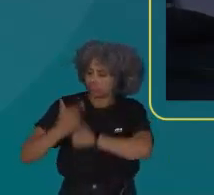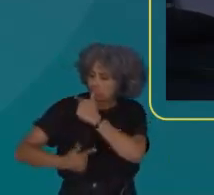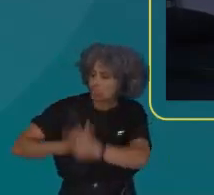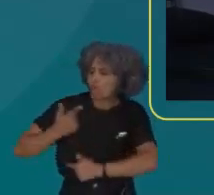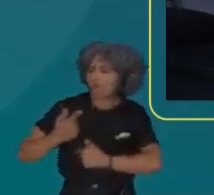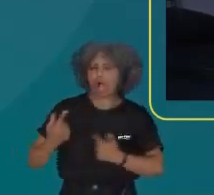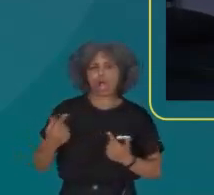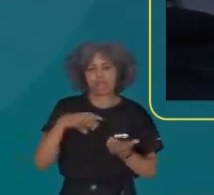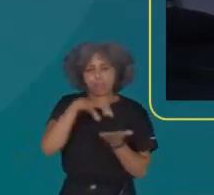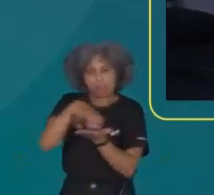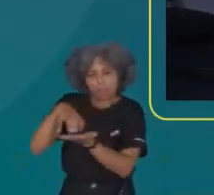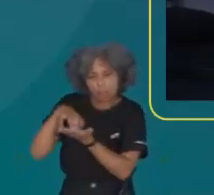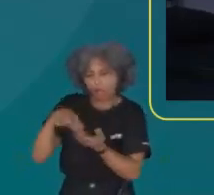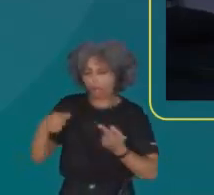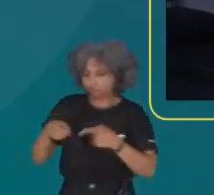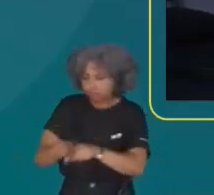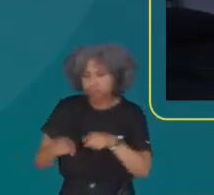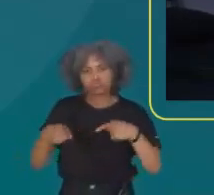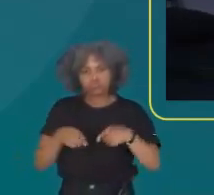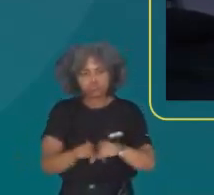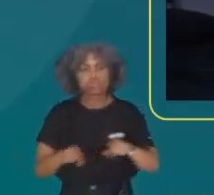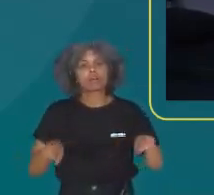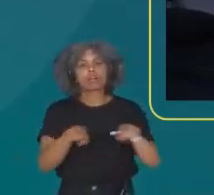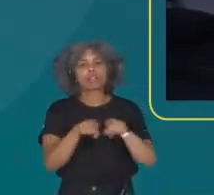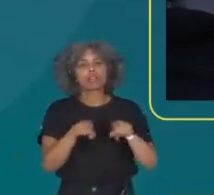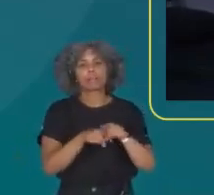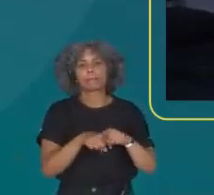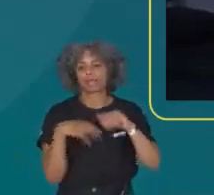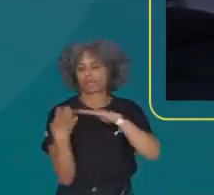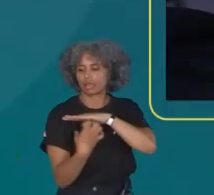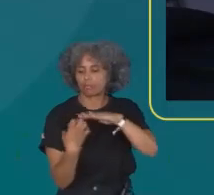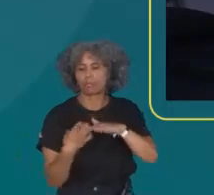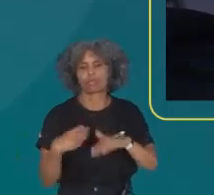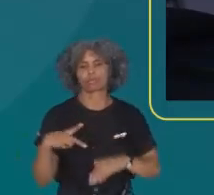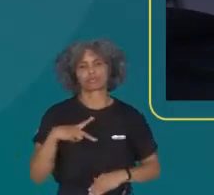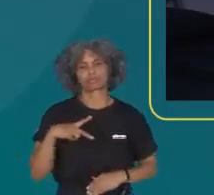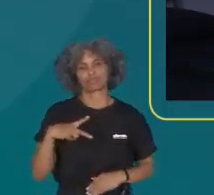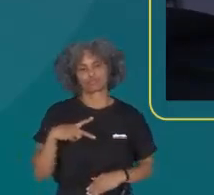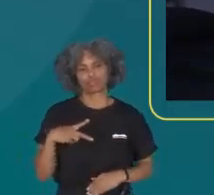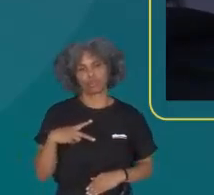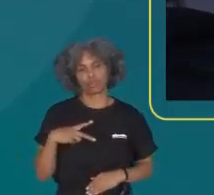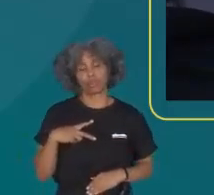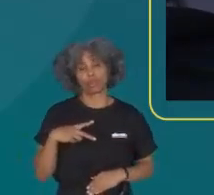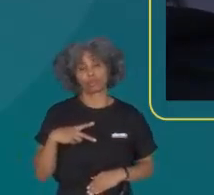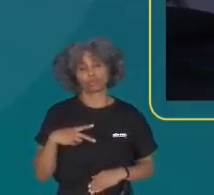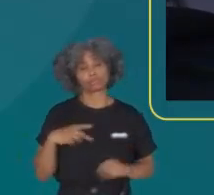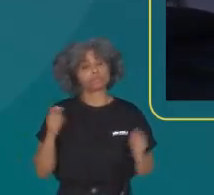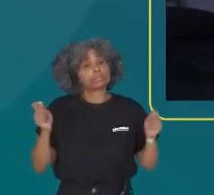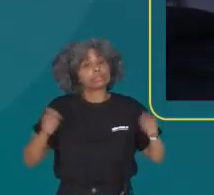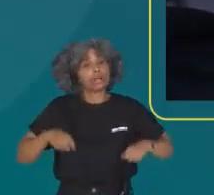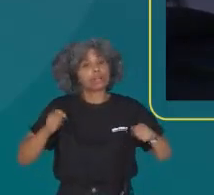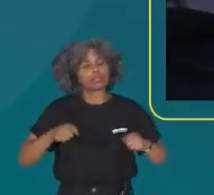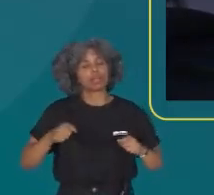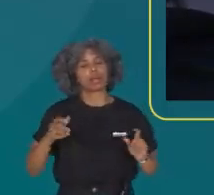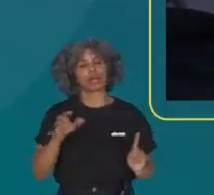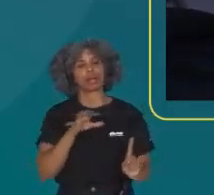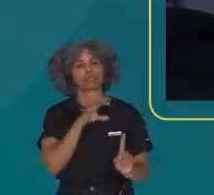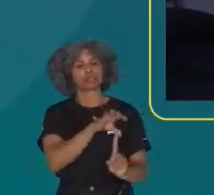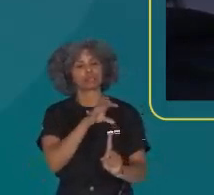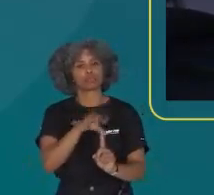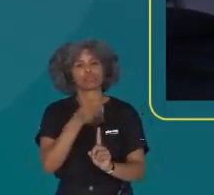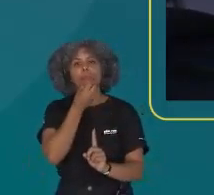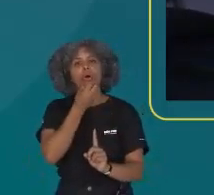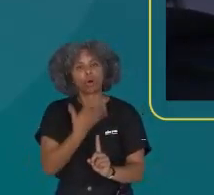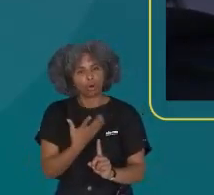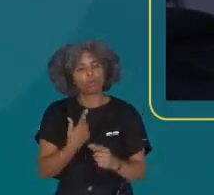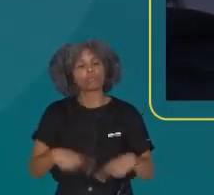particular to make sure that they agreed with our vision, that they would be also willing to put their